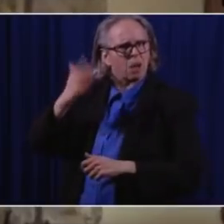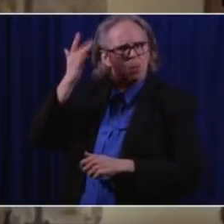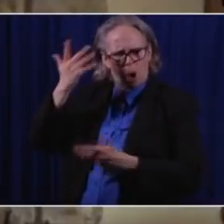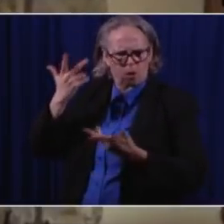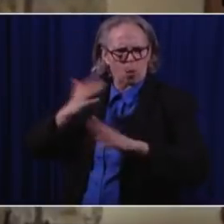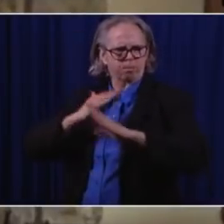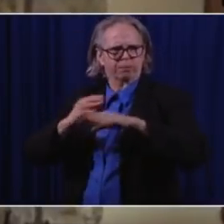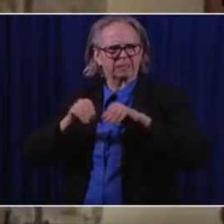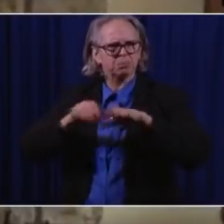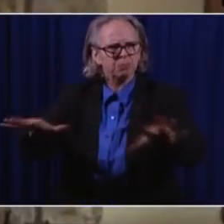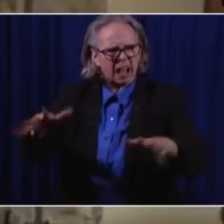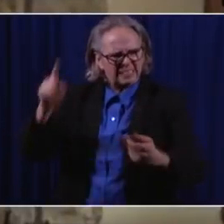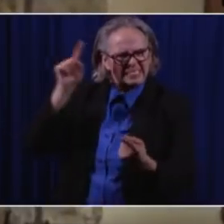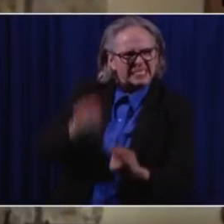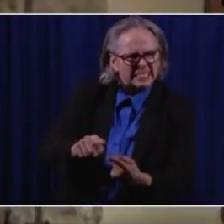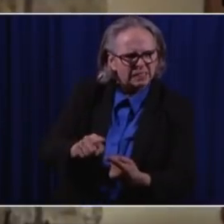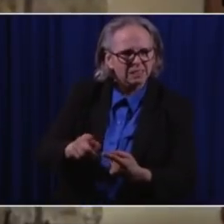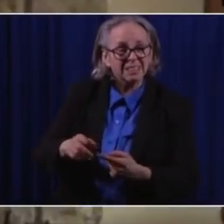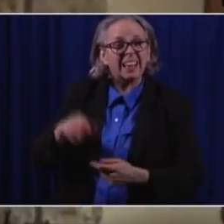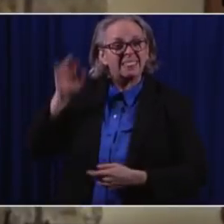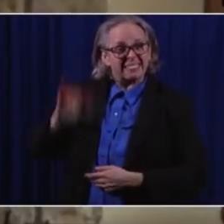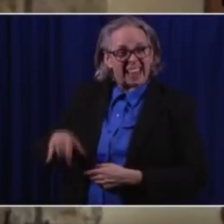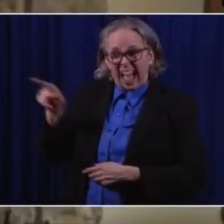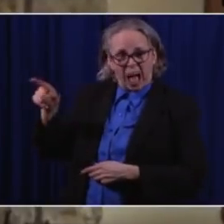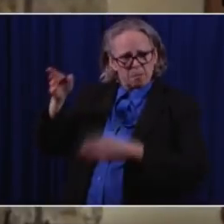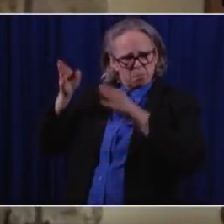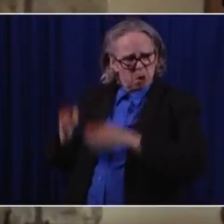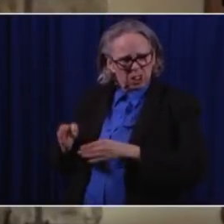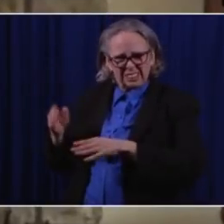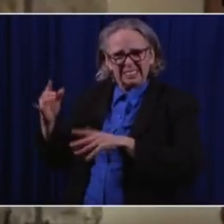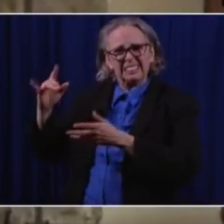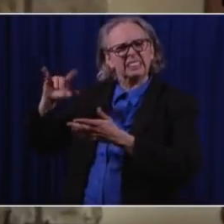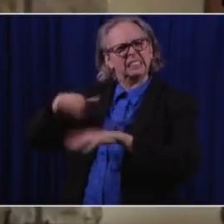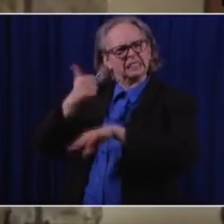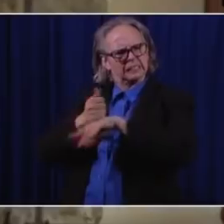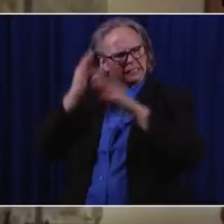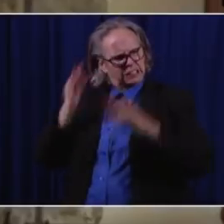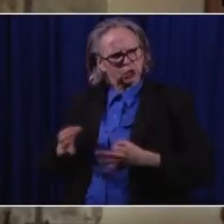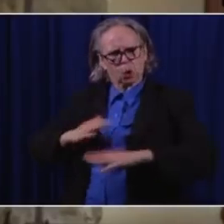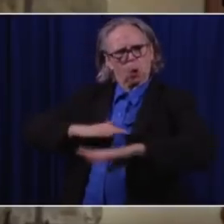There's no question that this brought the states some